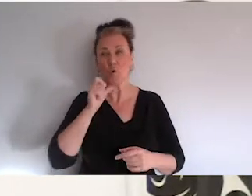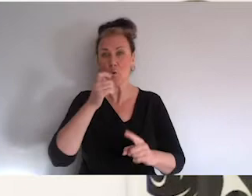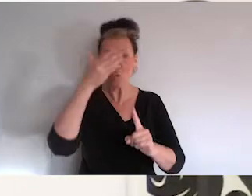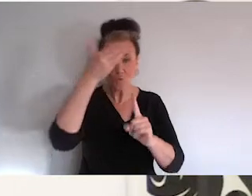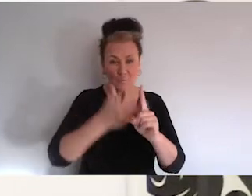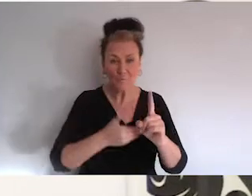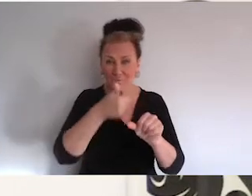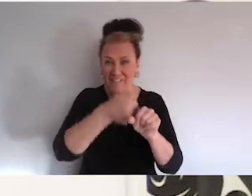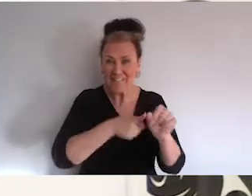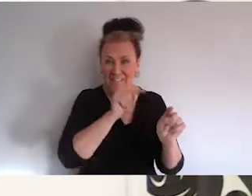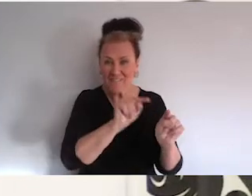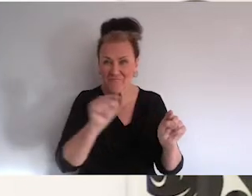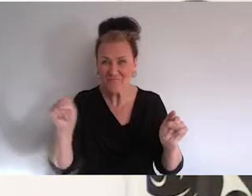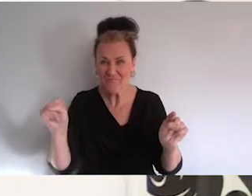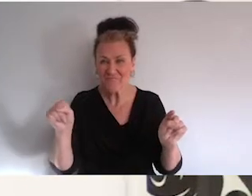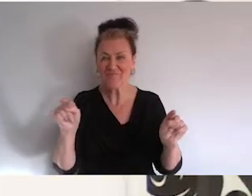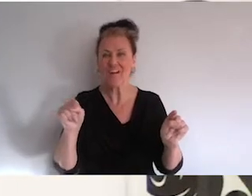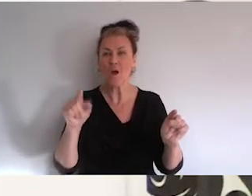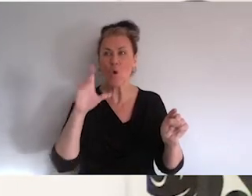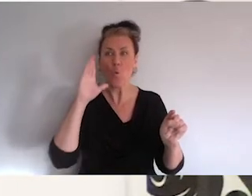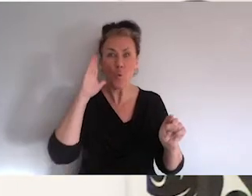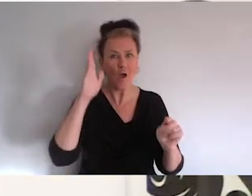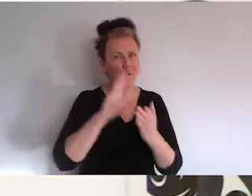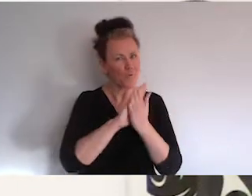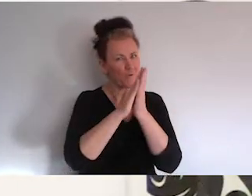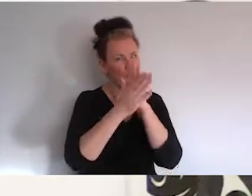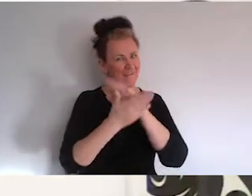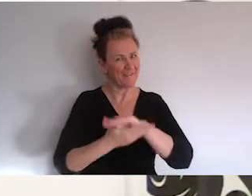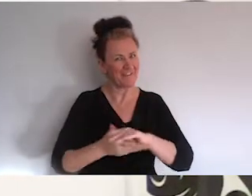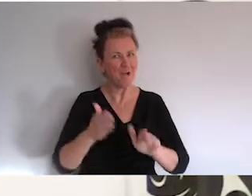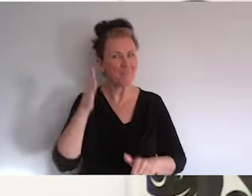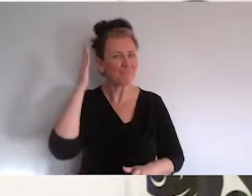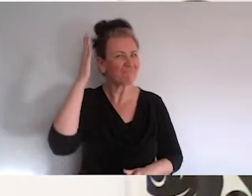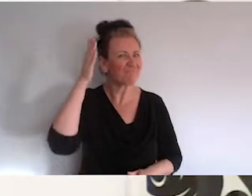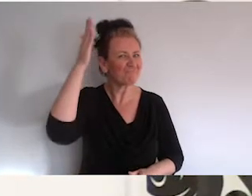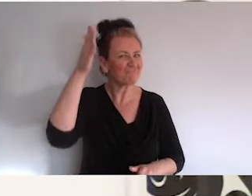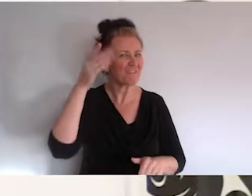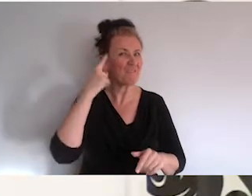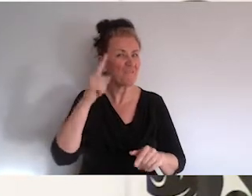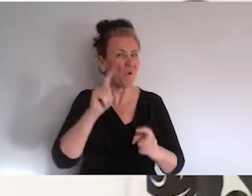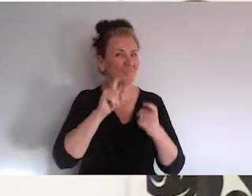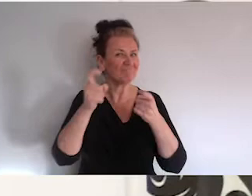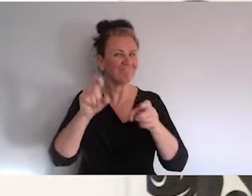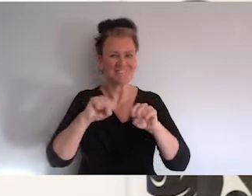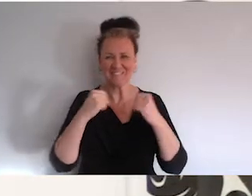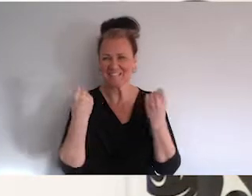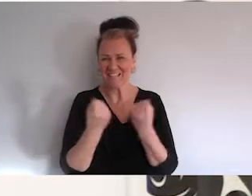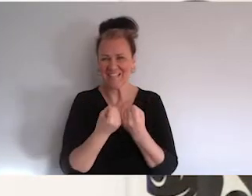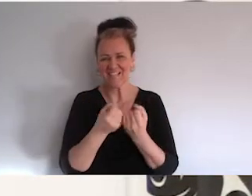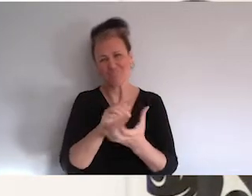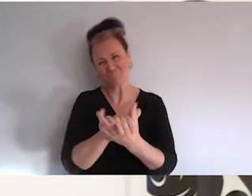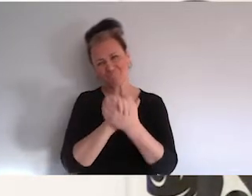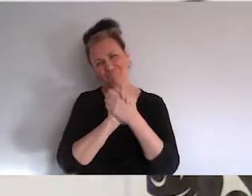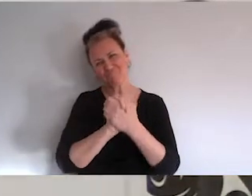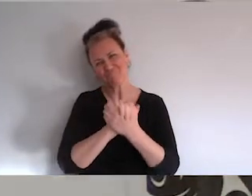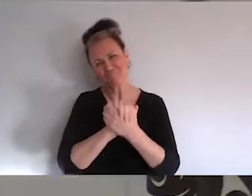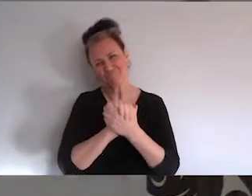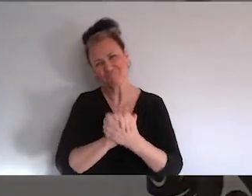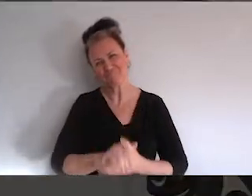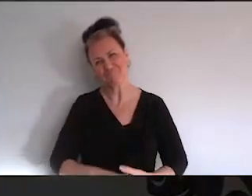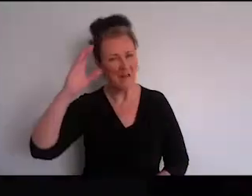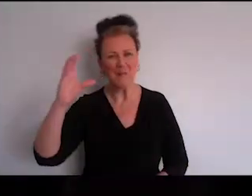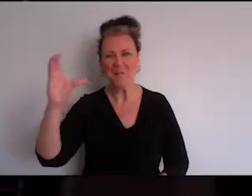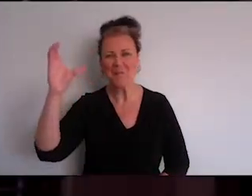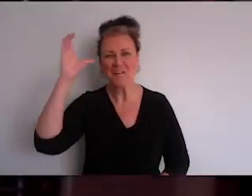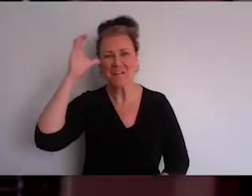appreciation for who and what you are, and more important, what you will become in this society.